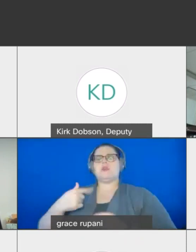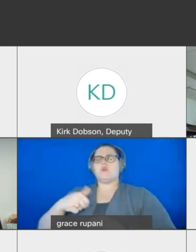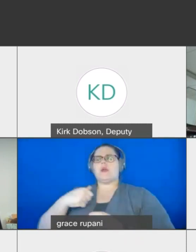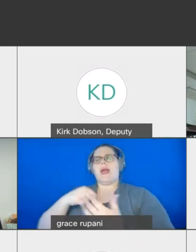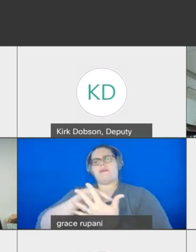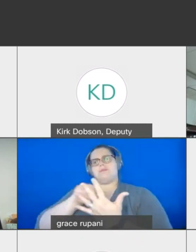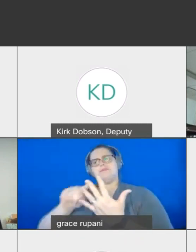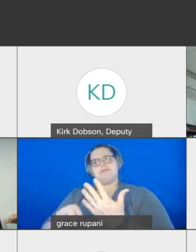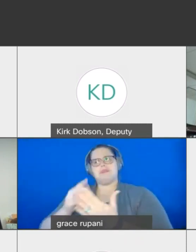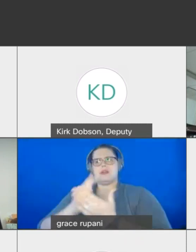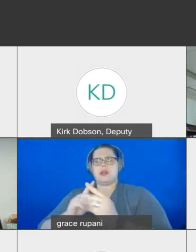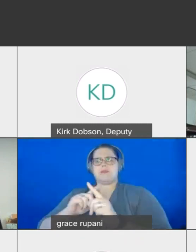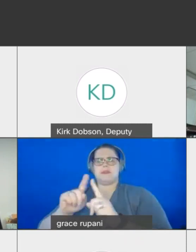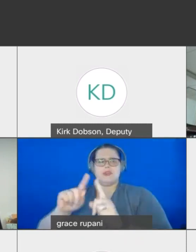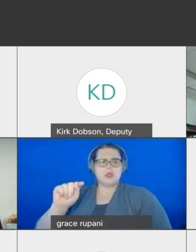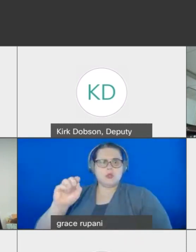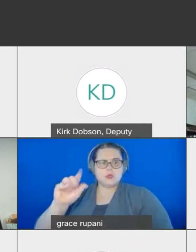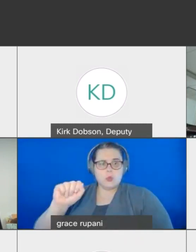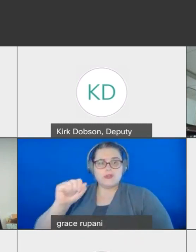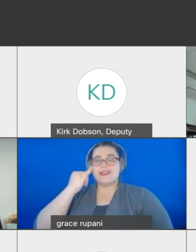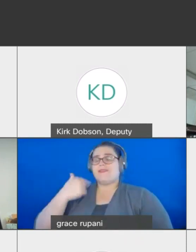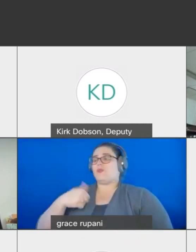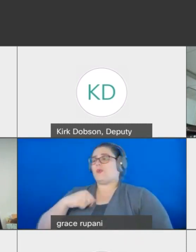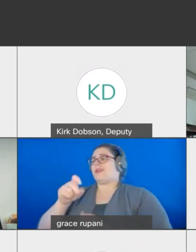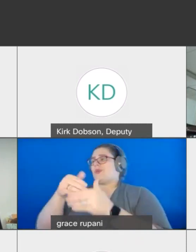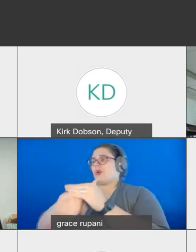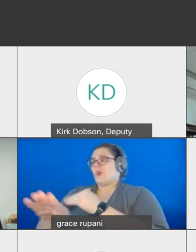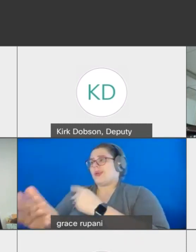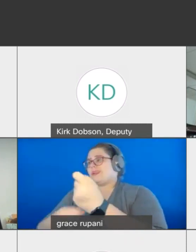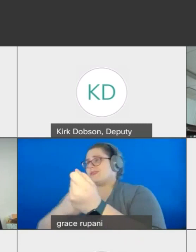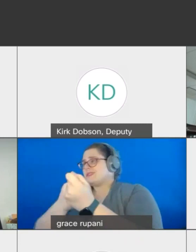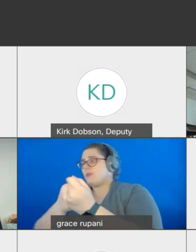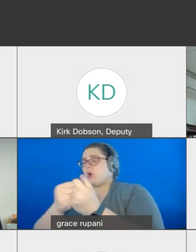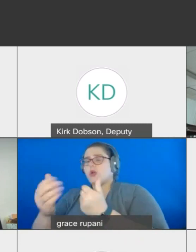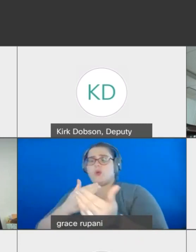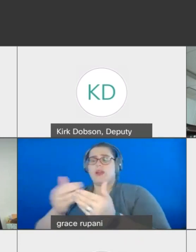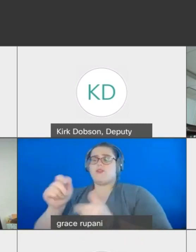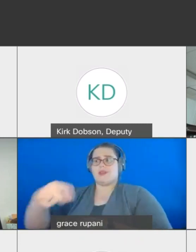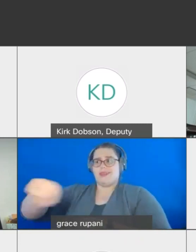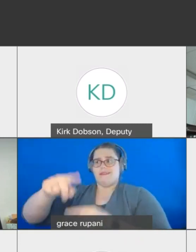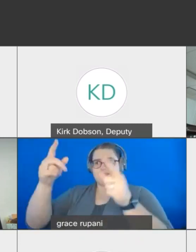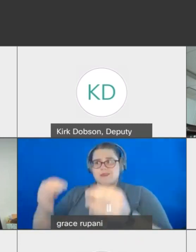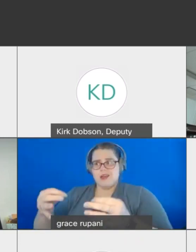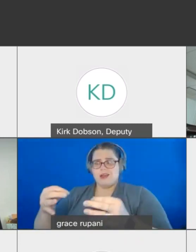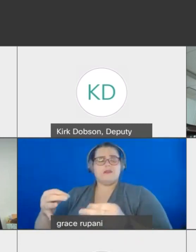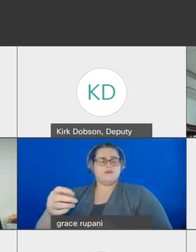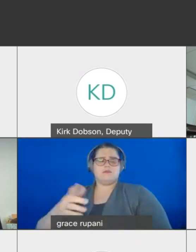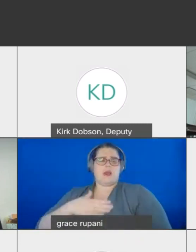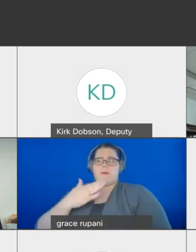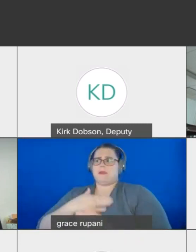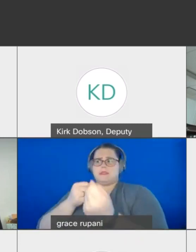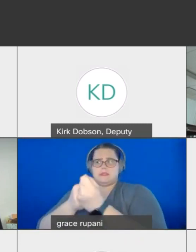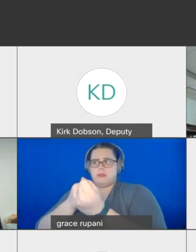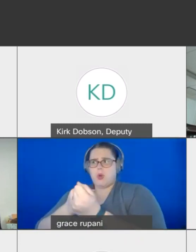to go in and help support that whatever decision is made. It's not that somebody gets to